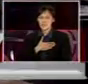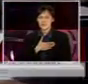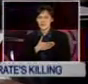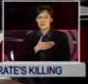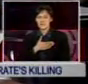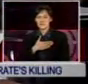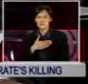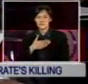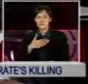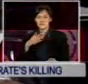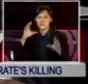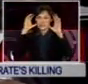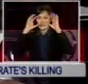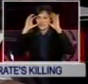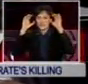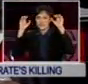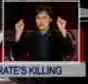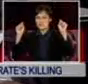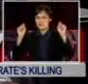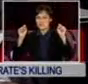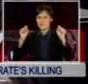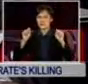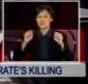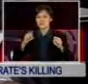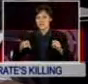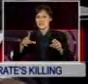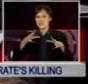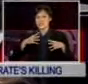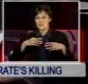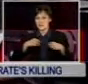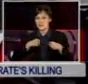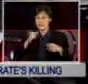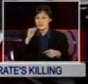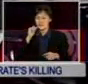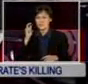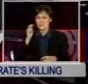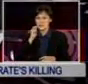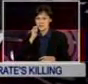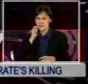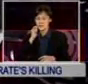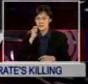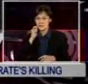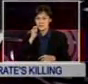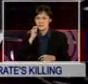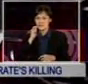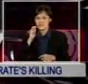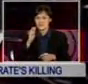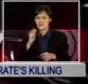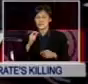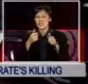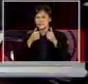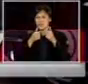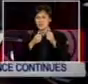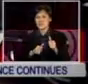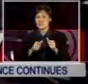Mr. President, is that we are adopting this witness as our witness pursuant to the